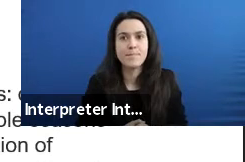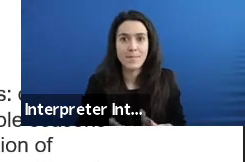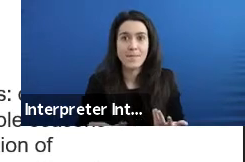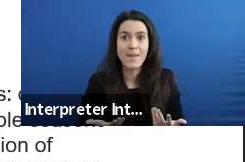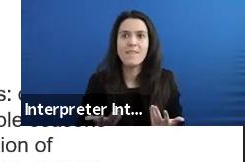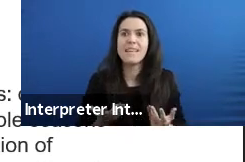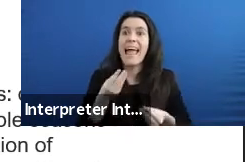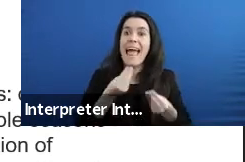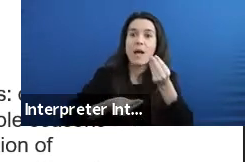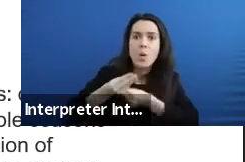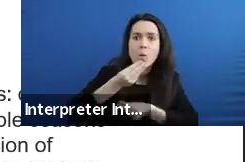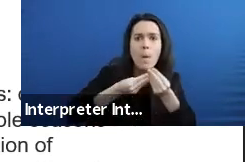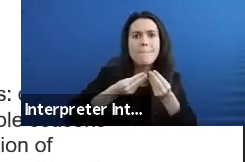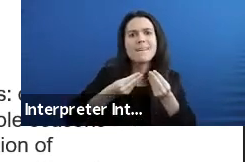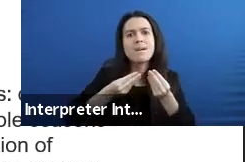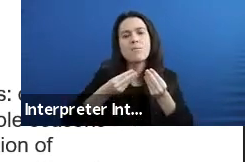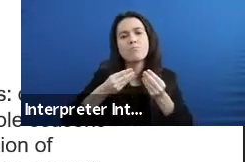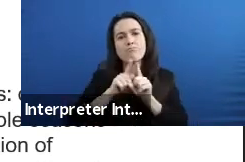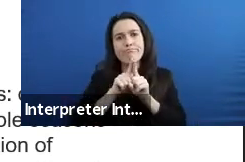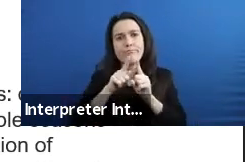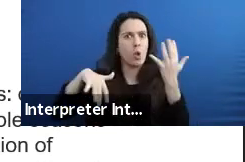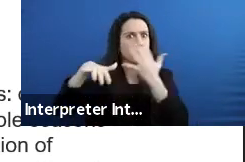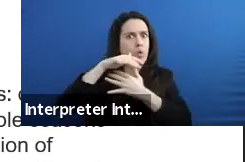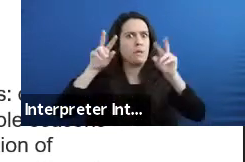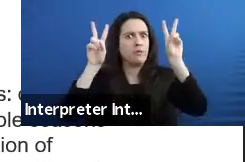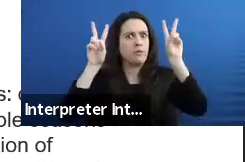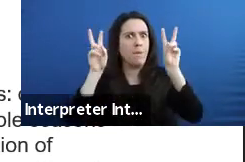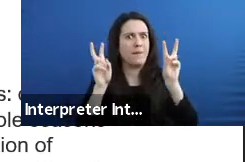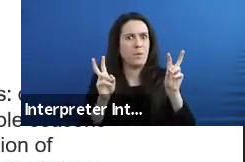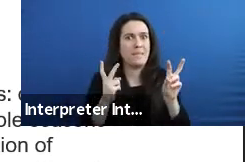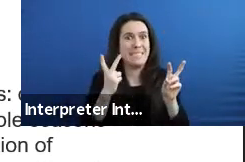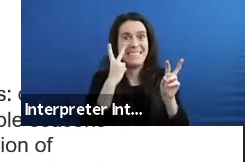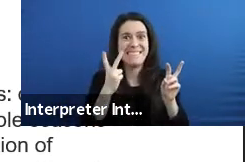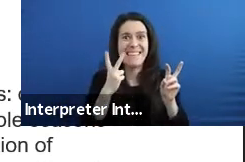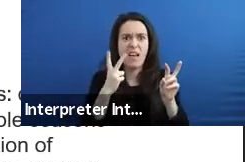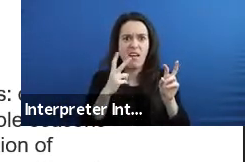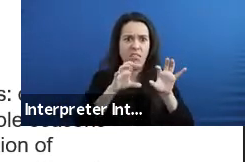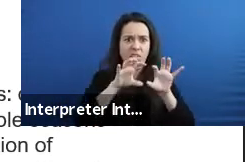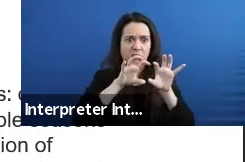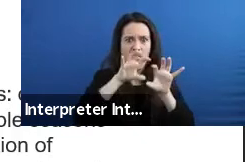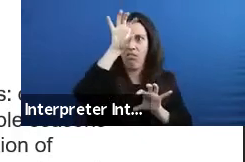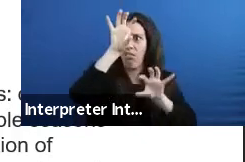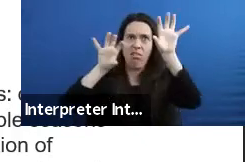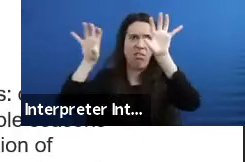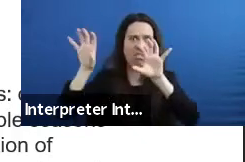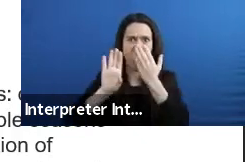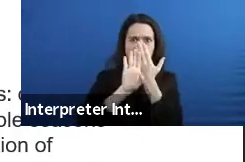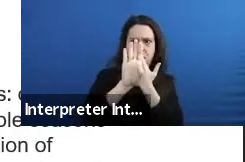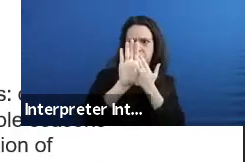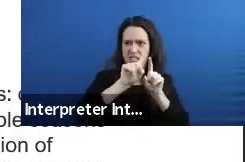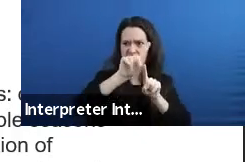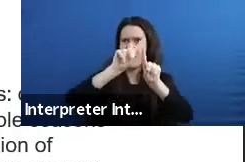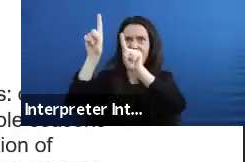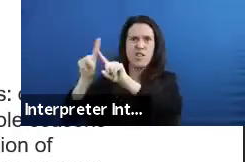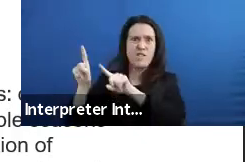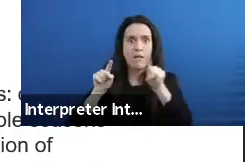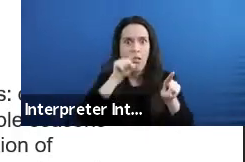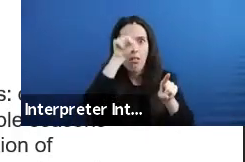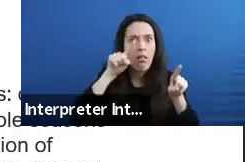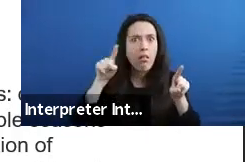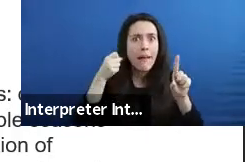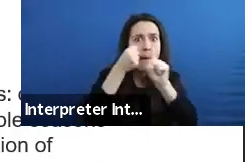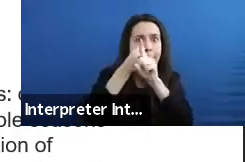social issues. So also the disparity and the fragmentation across the sector shows different types of impacts. For